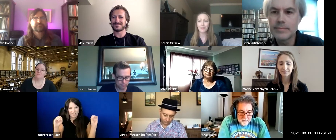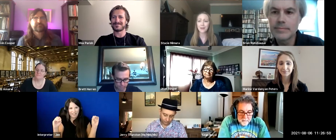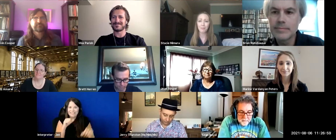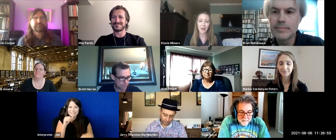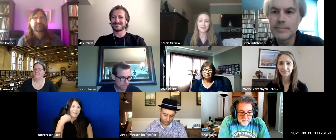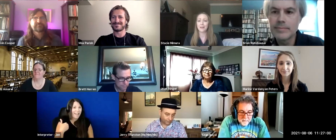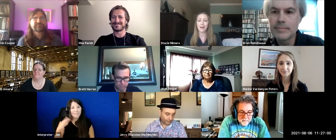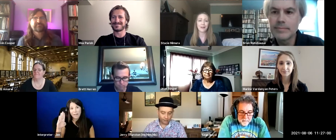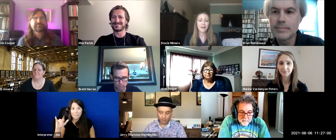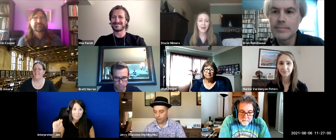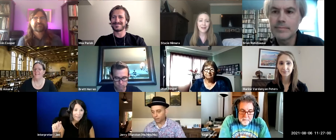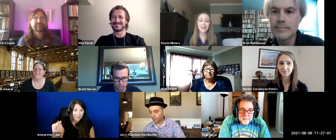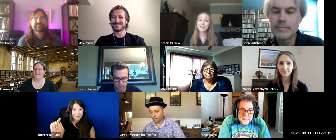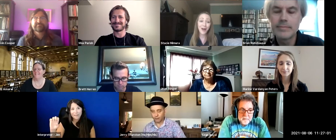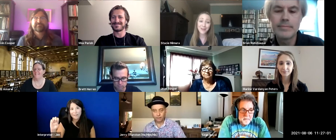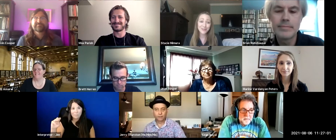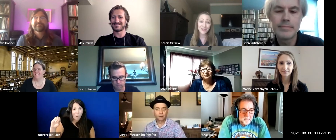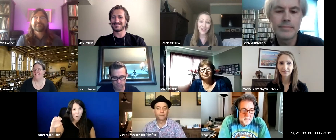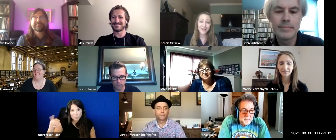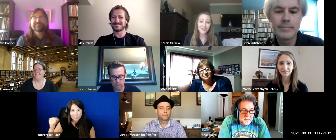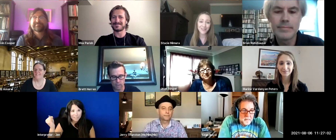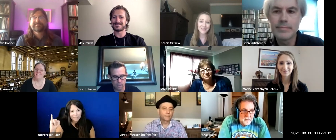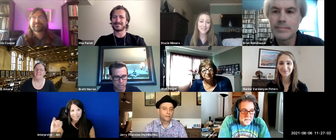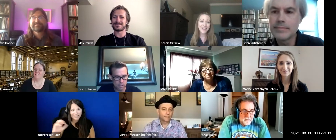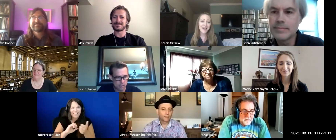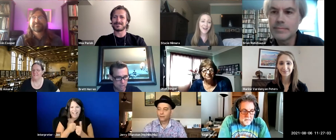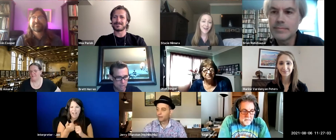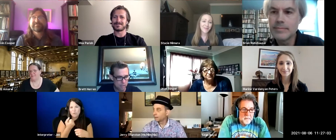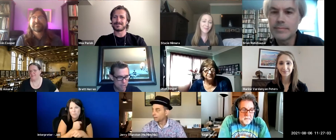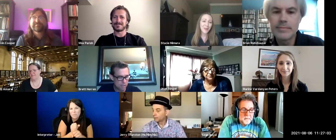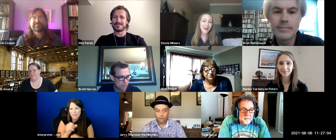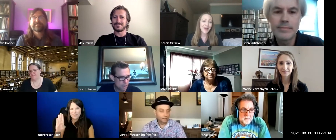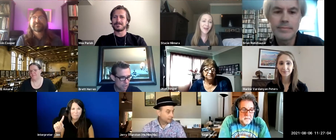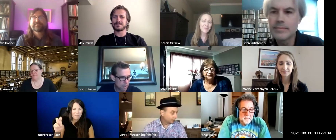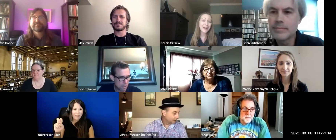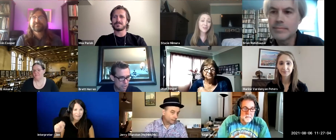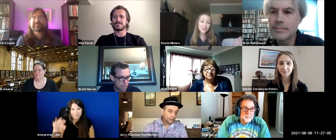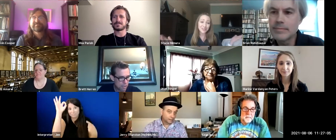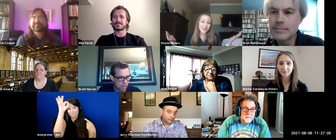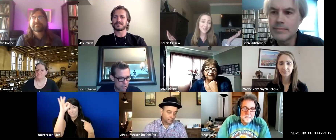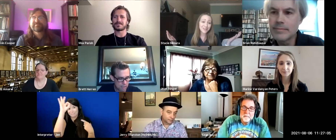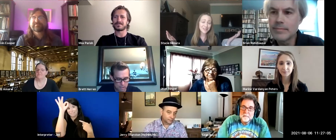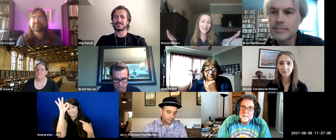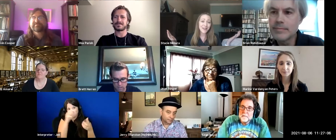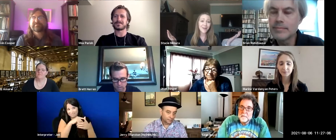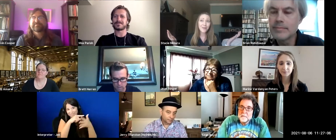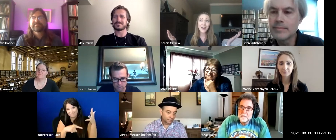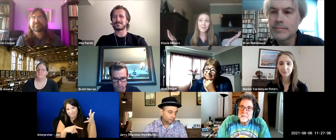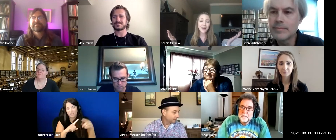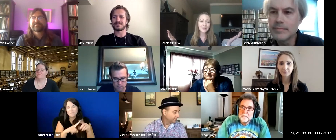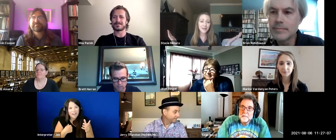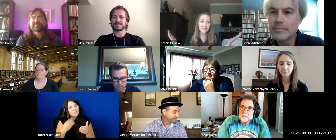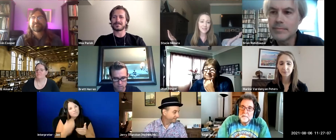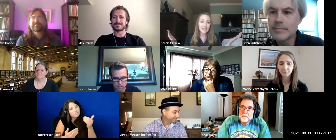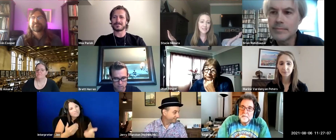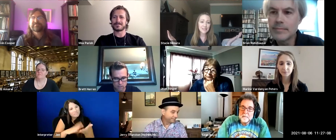know how to make a button. I didn't know how to do a lot of things. But I learned. And now